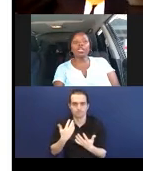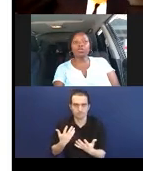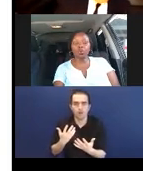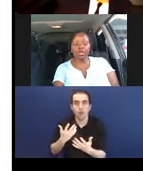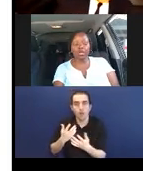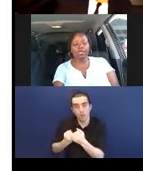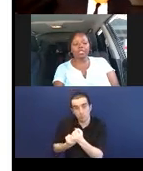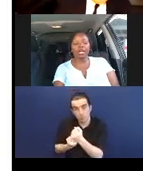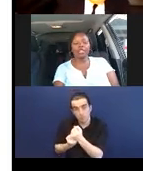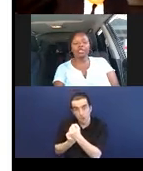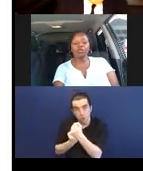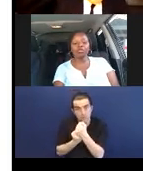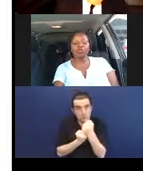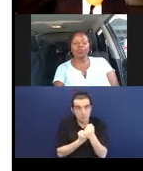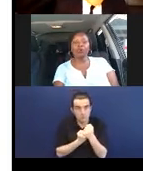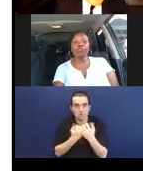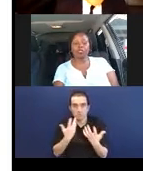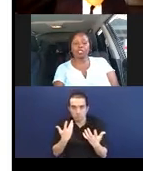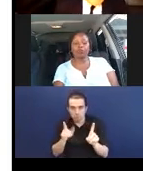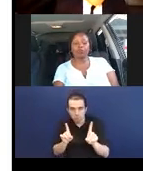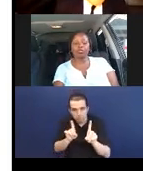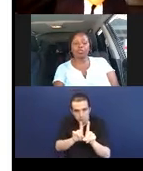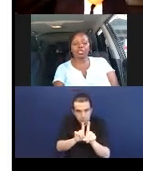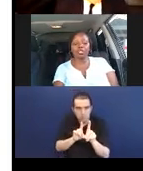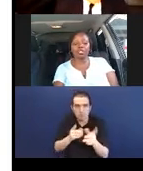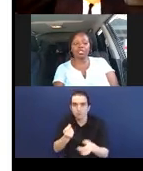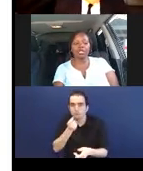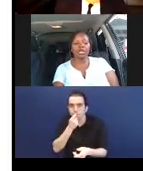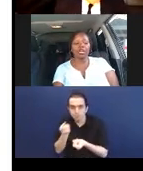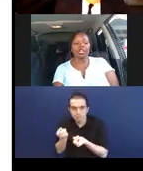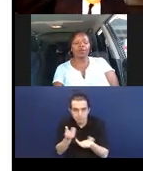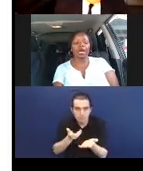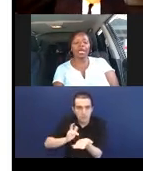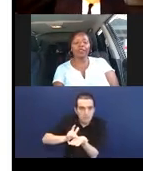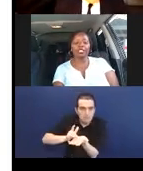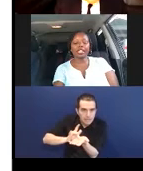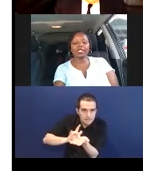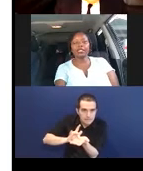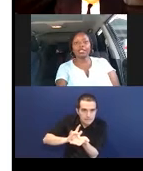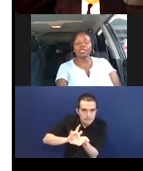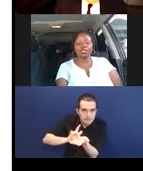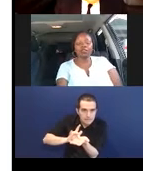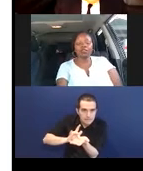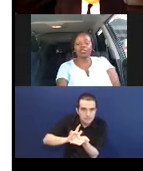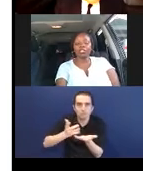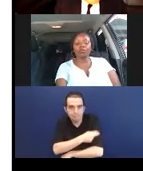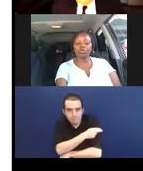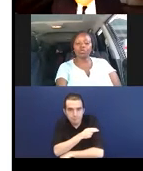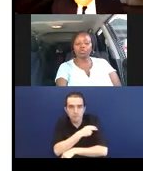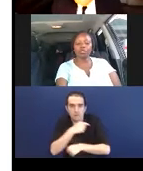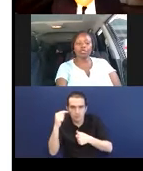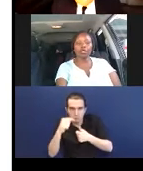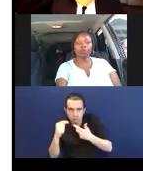online schooling and erosion of support for disabled students. There were higher fatality rates for